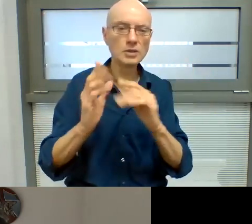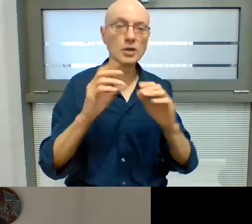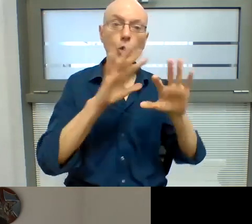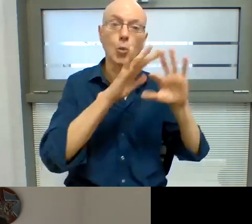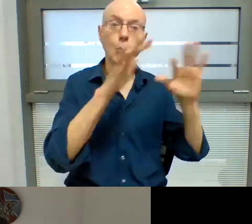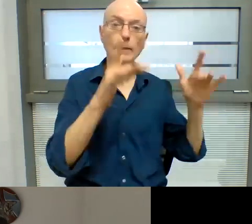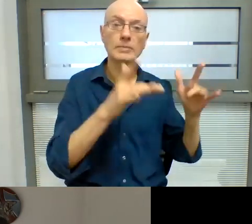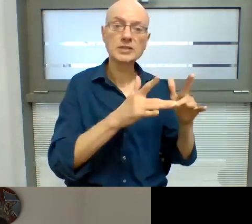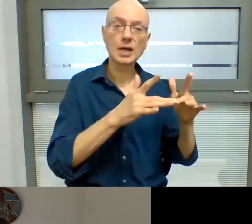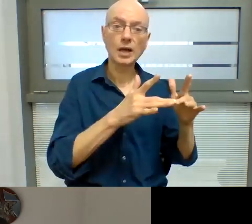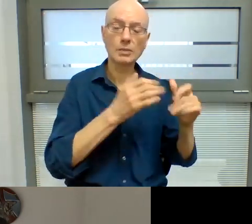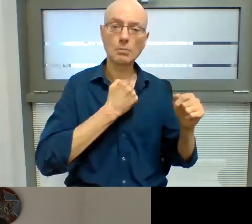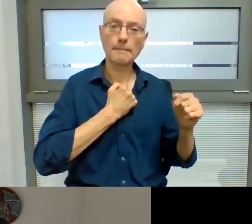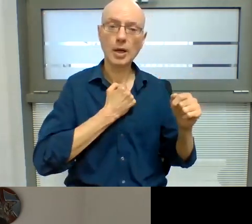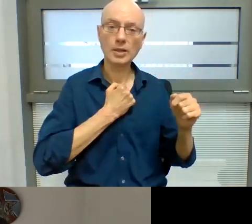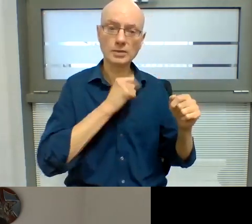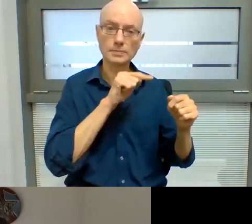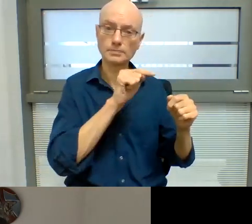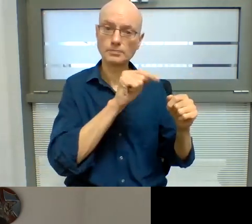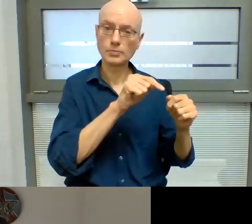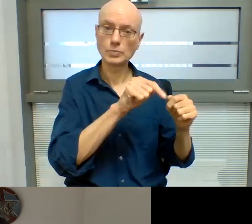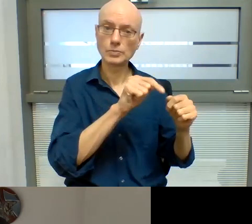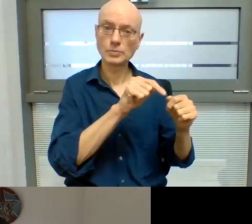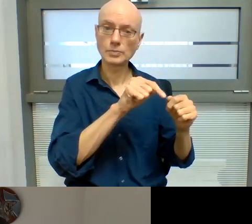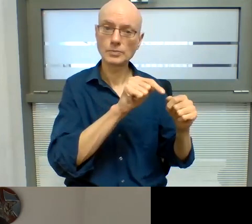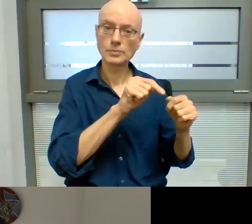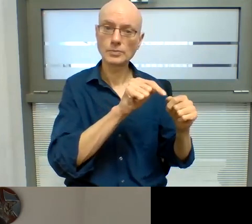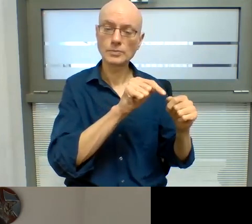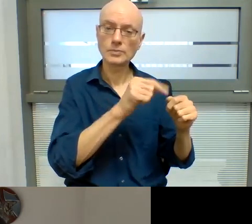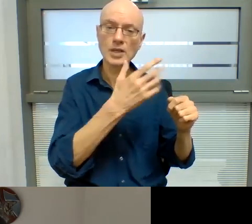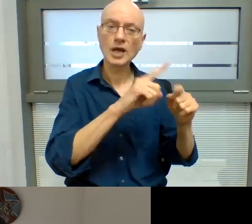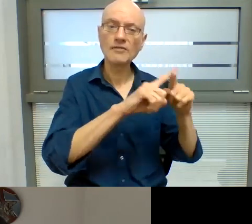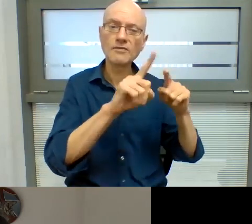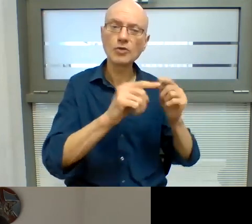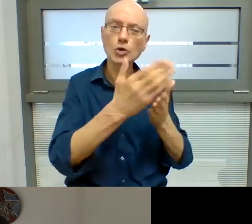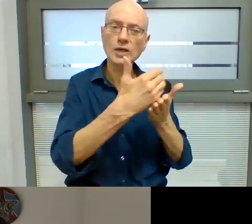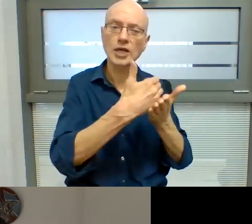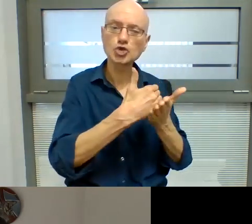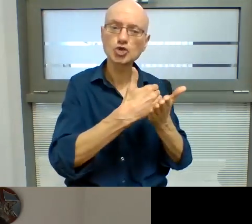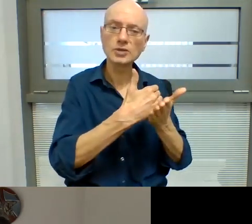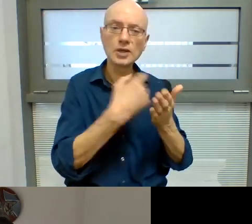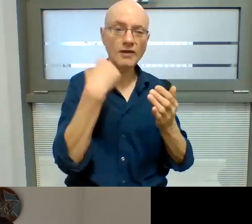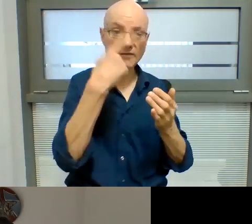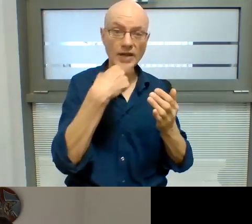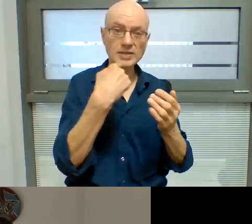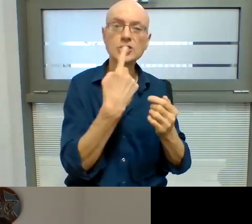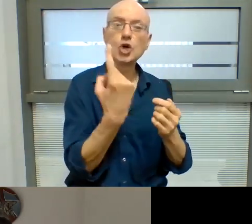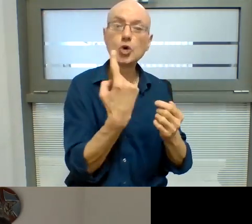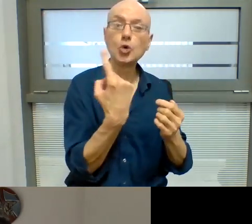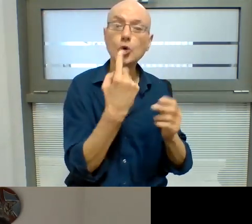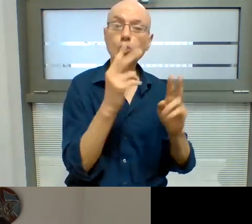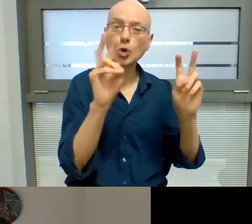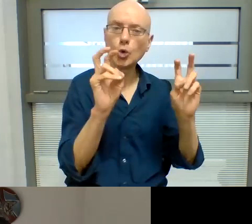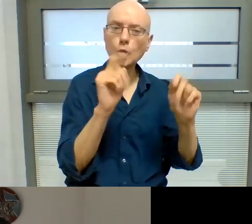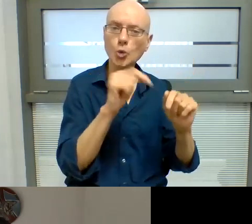websites, there's there's various collections, like the Who's Who, the faces. Those are collected